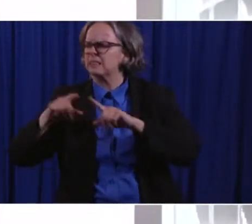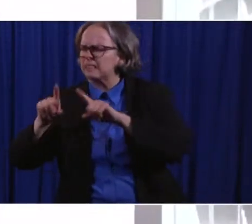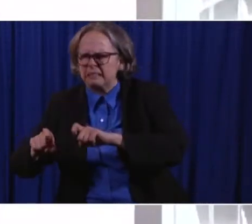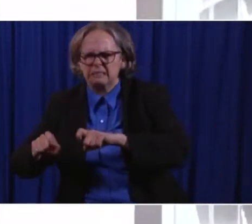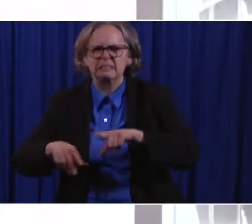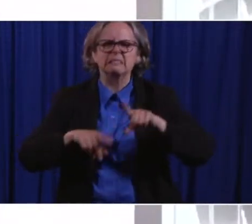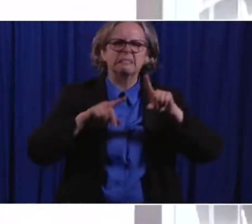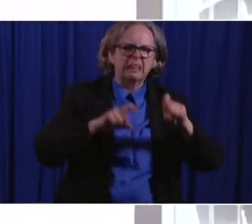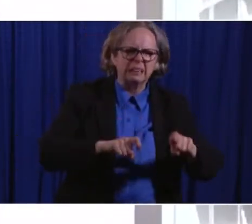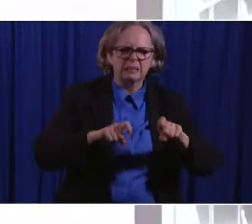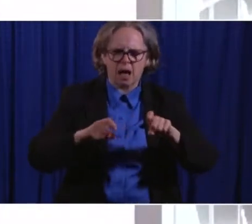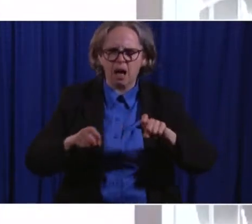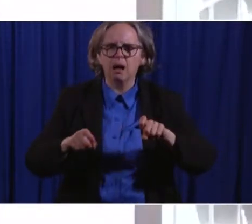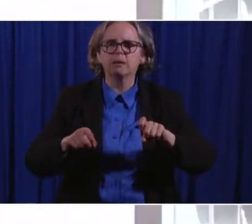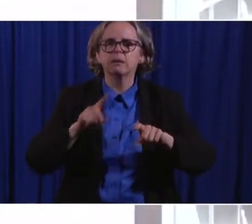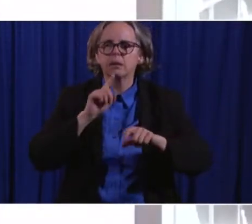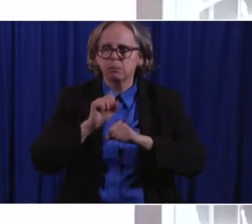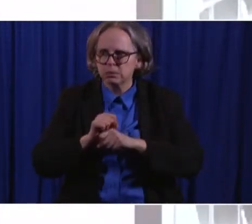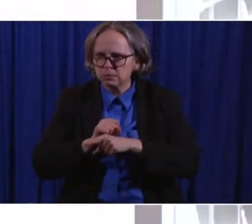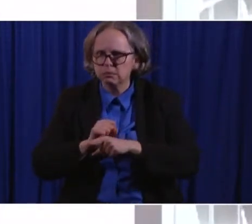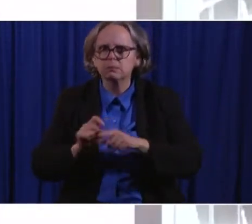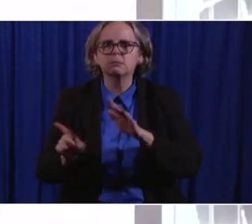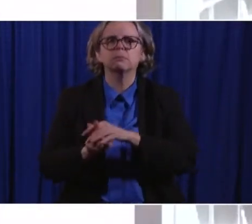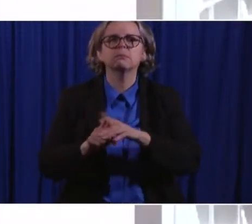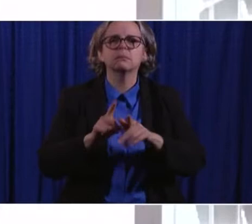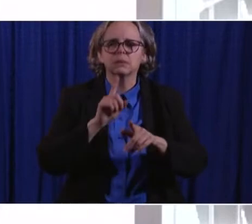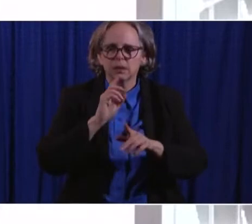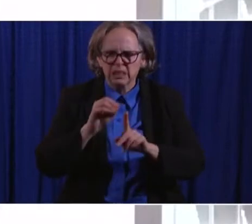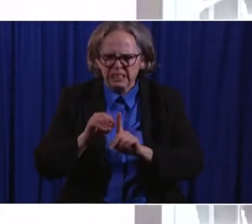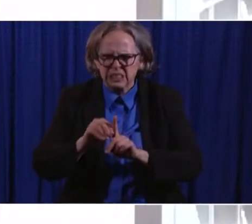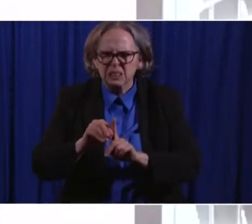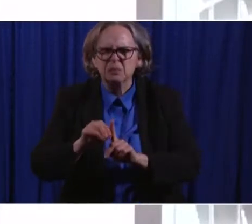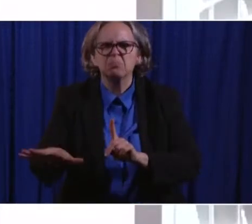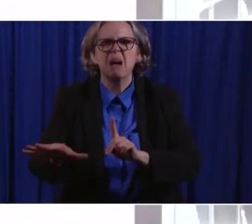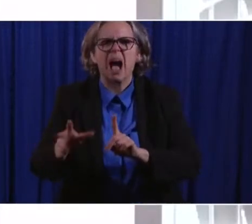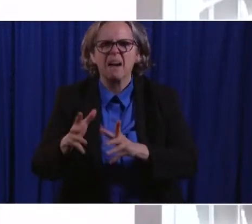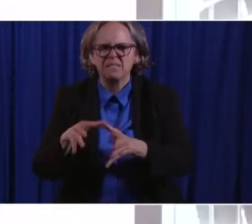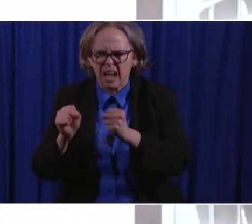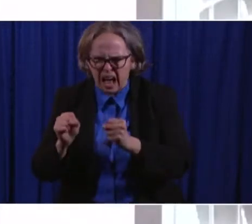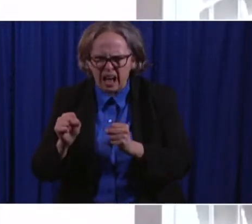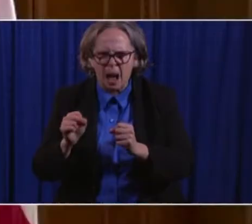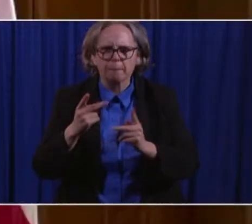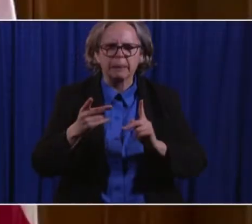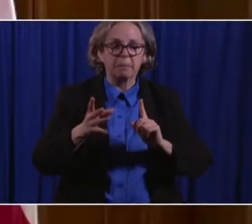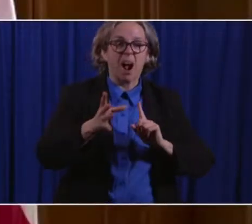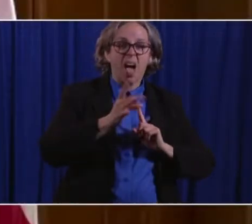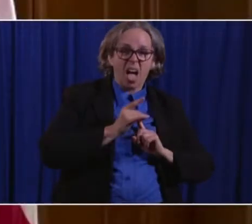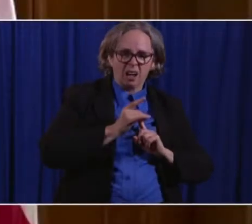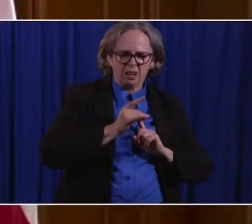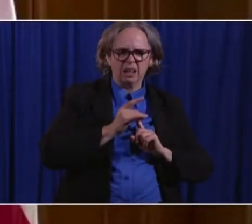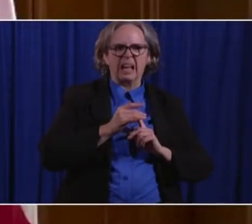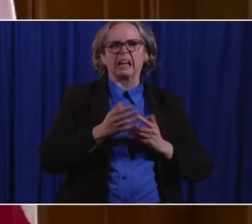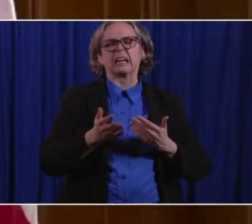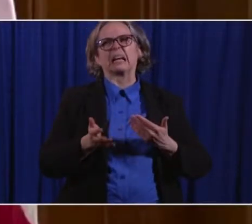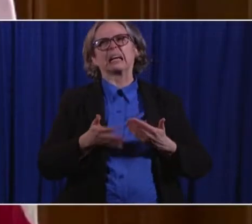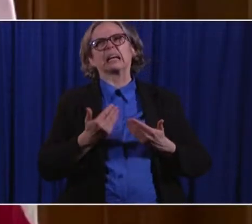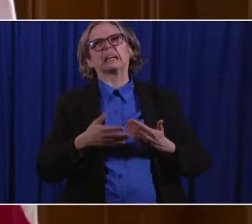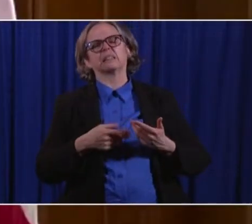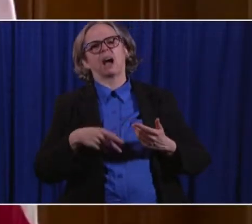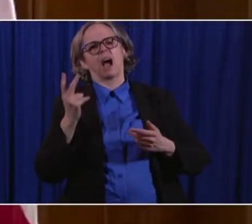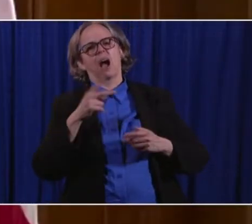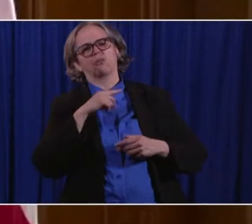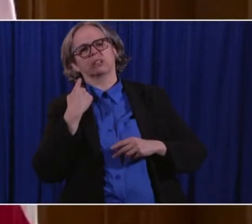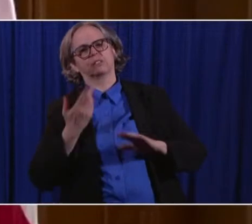both. They spread really fast and they cause people to get sicker. Doctor, thank you very